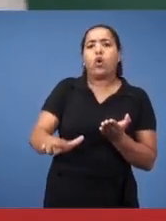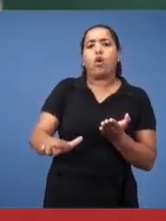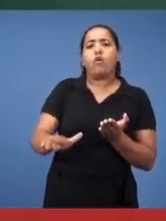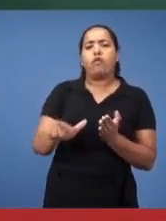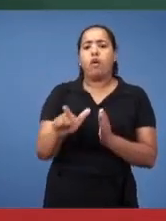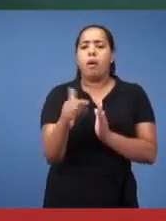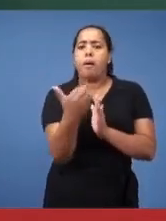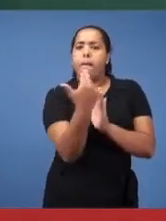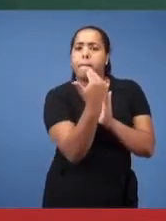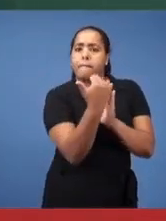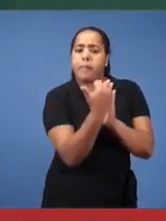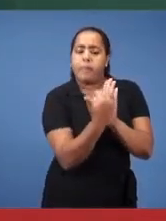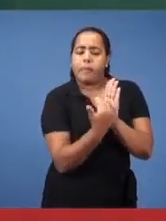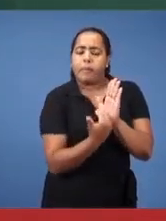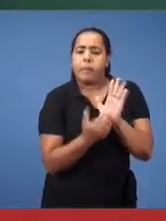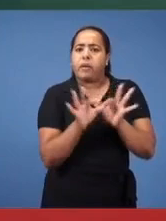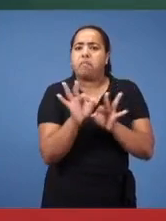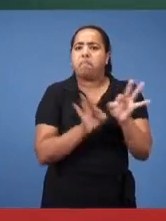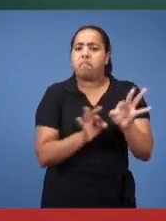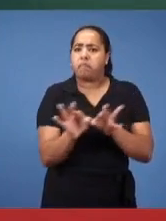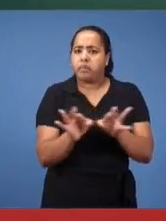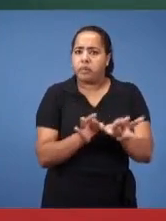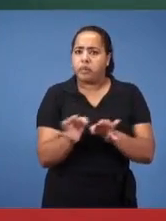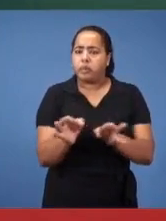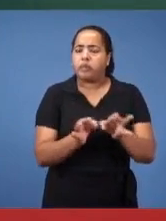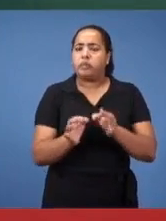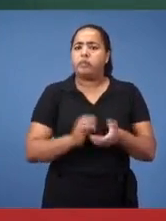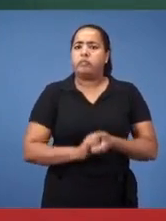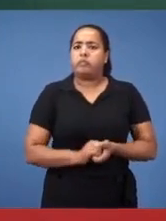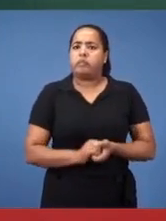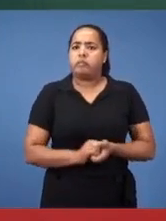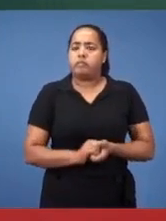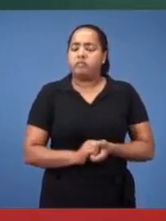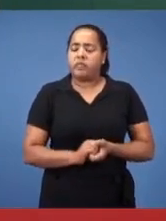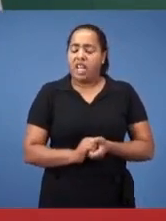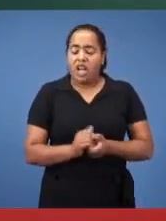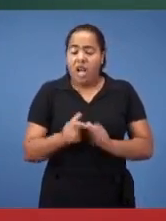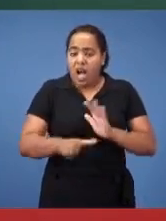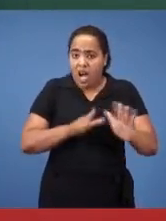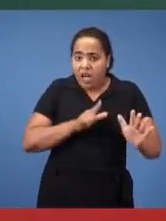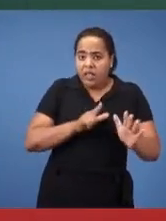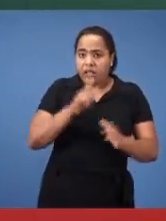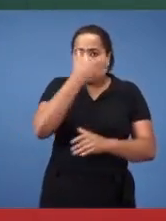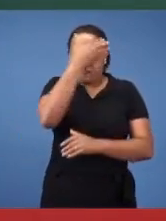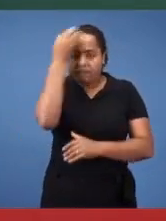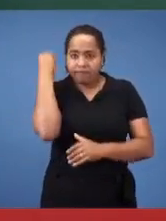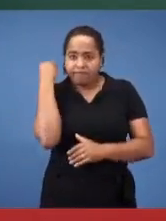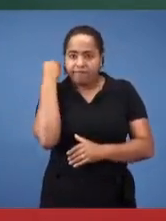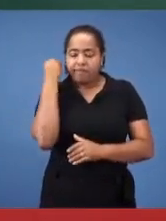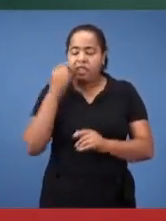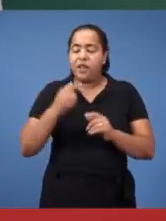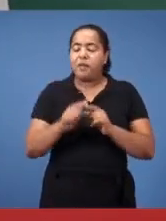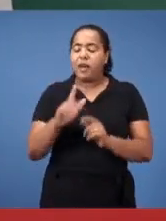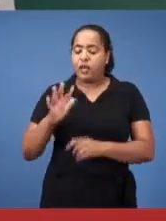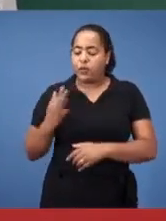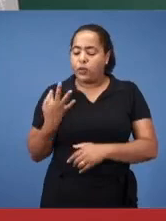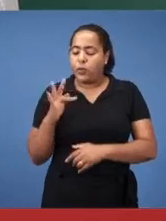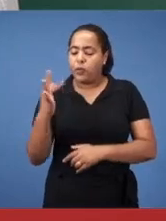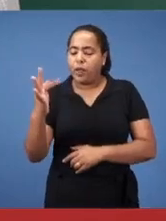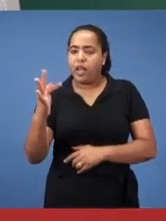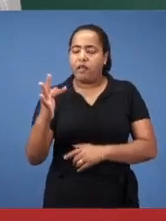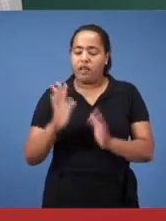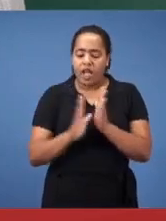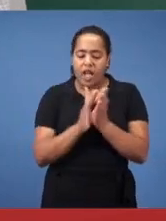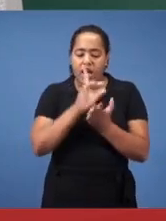project, because the project of the word have been forgotten. And the soon